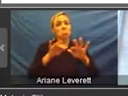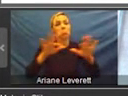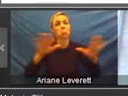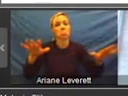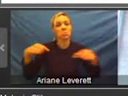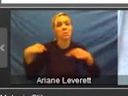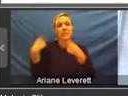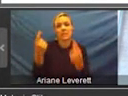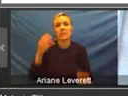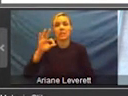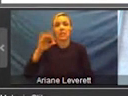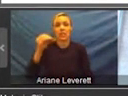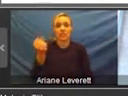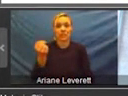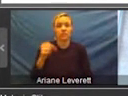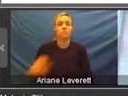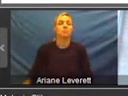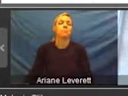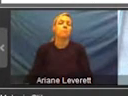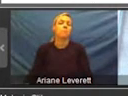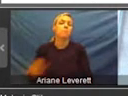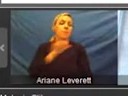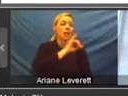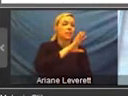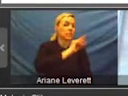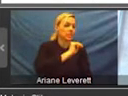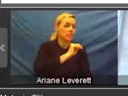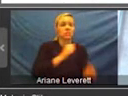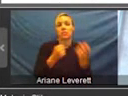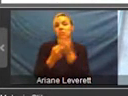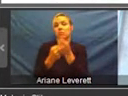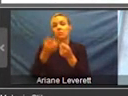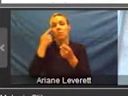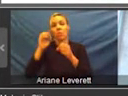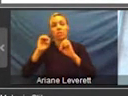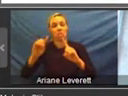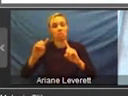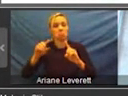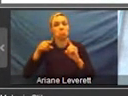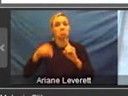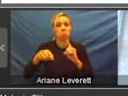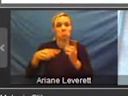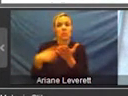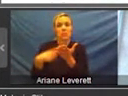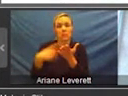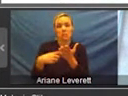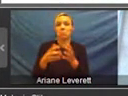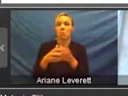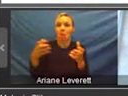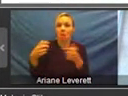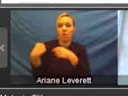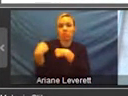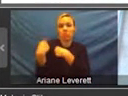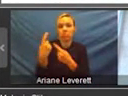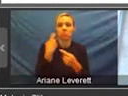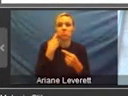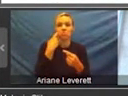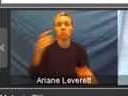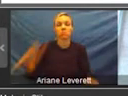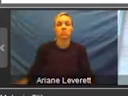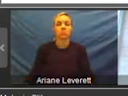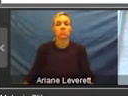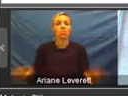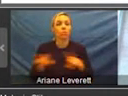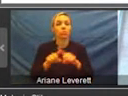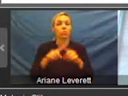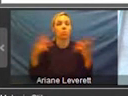is an area that has been discussed very much in recent years. Also inclusive education, but